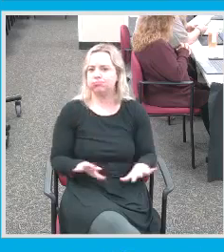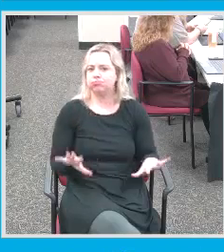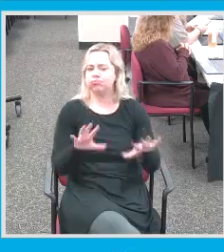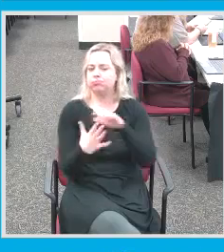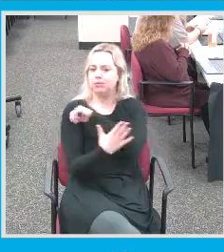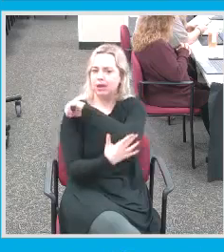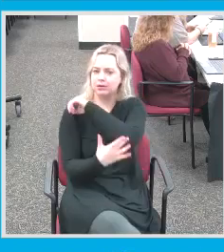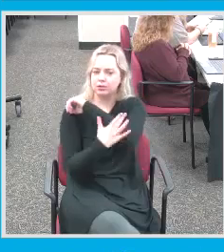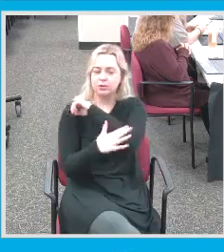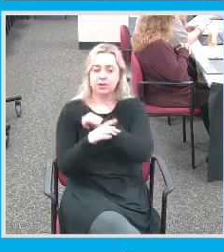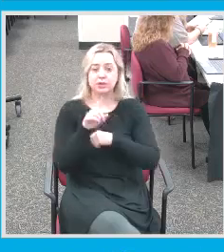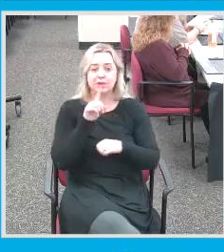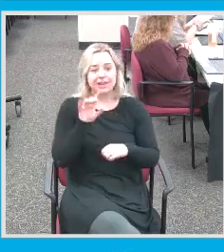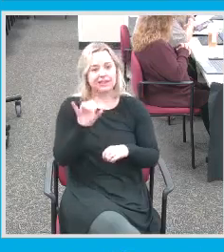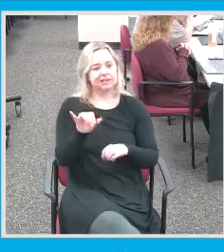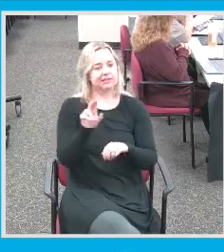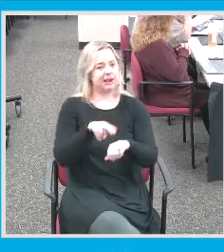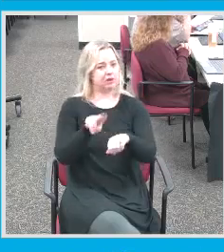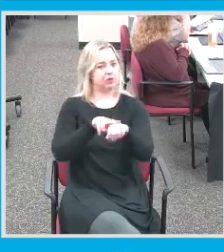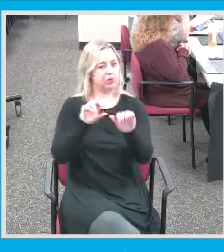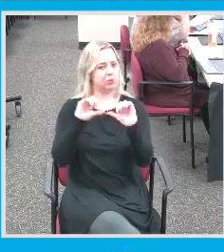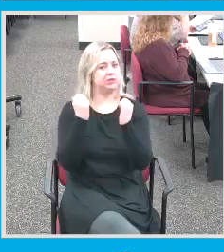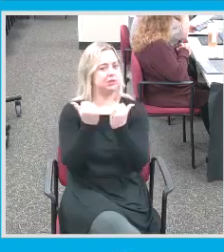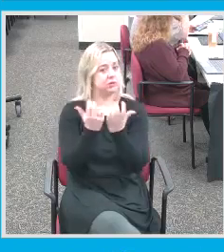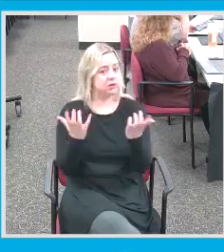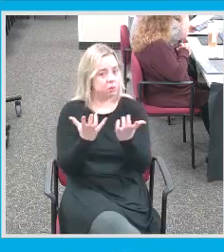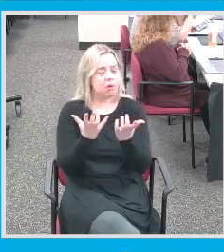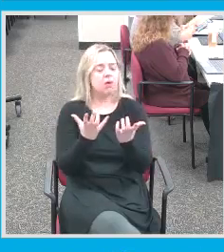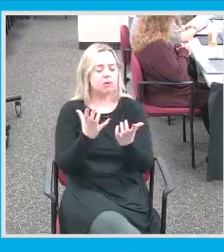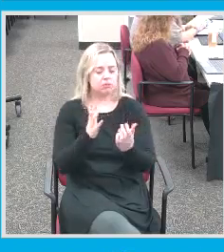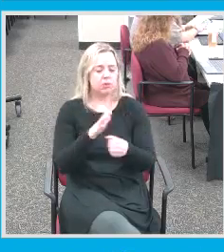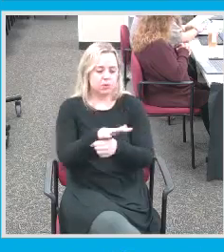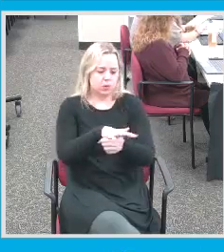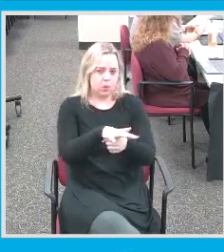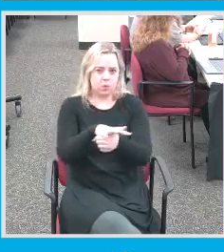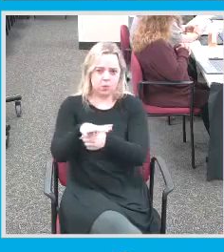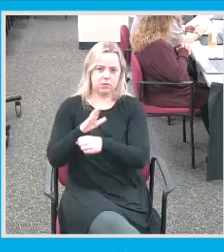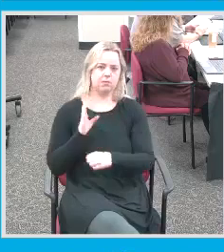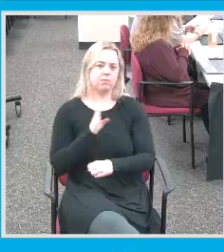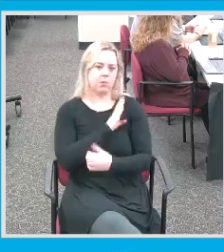all are part of, the National Association of Local Boards of Health.